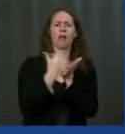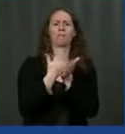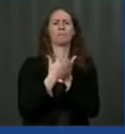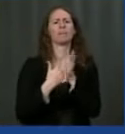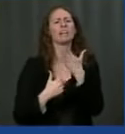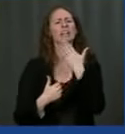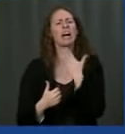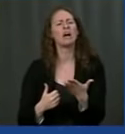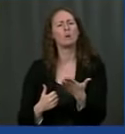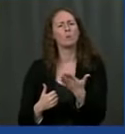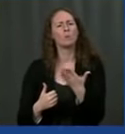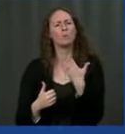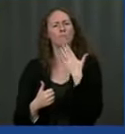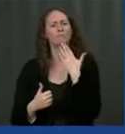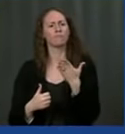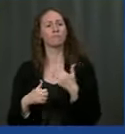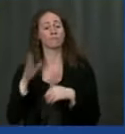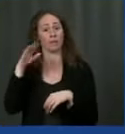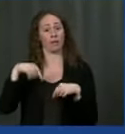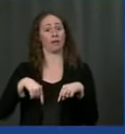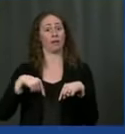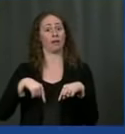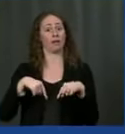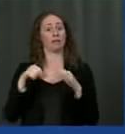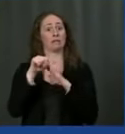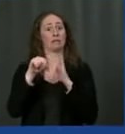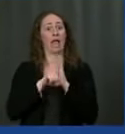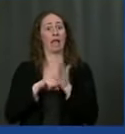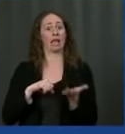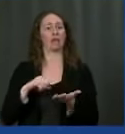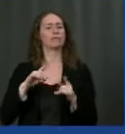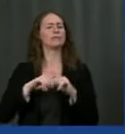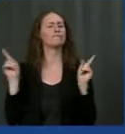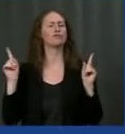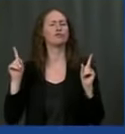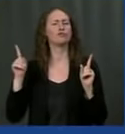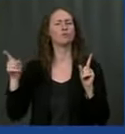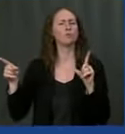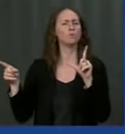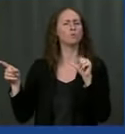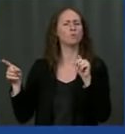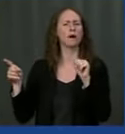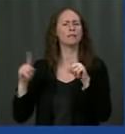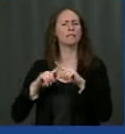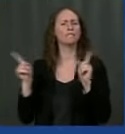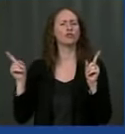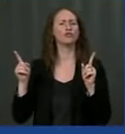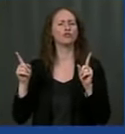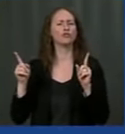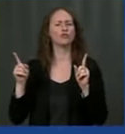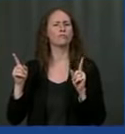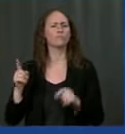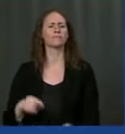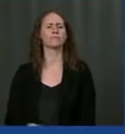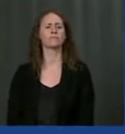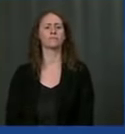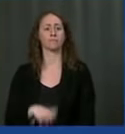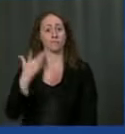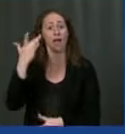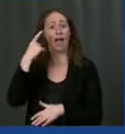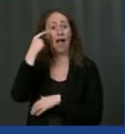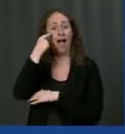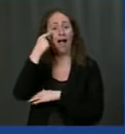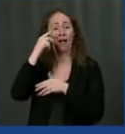right now, obviously, than our friends in Louisiana. The storm is, the eye of the storm is currently west of